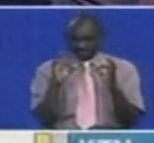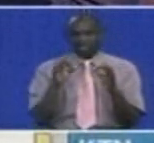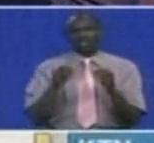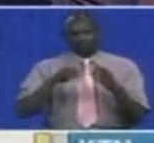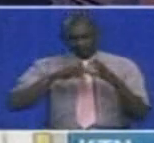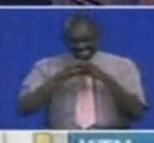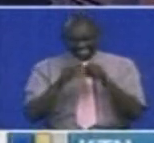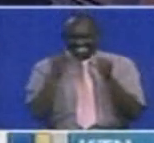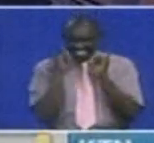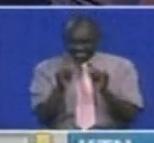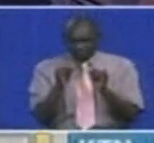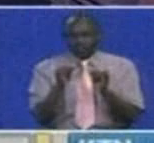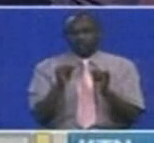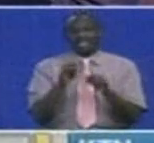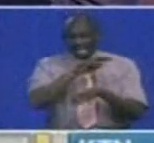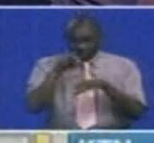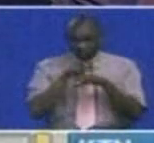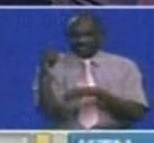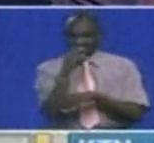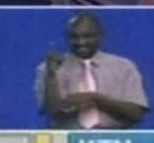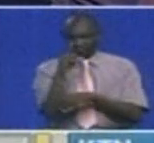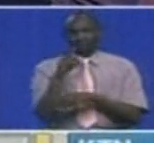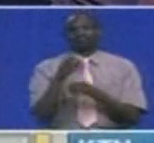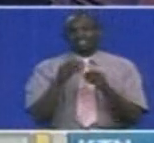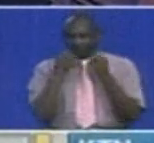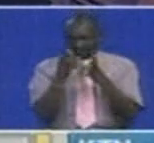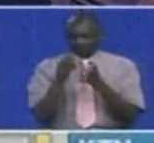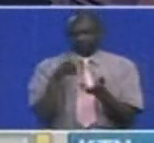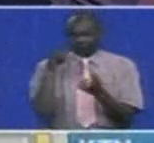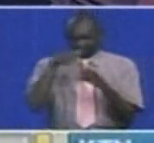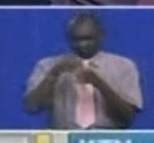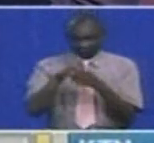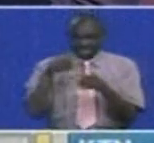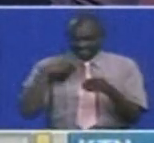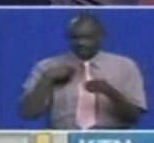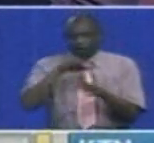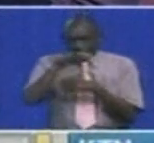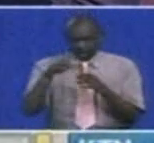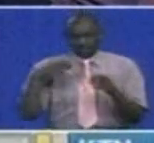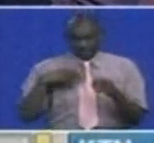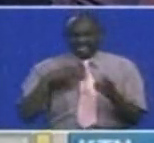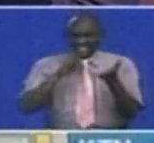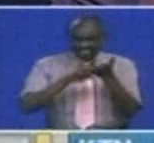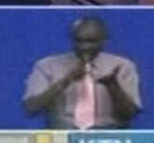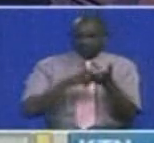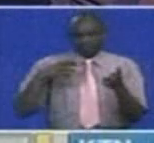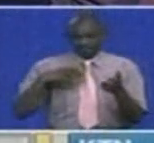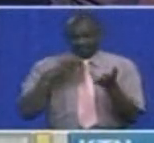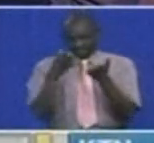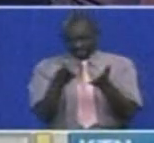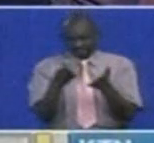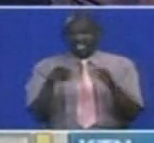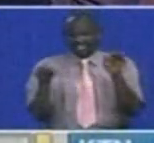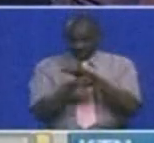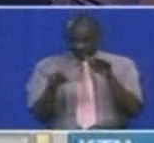new national digital database. Now, that database will seek to harmonize all current registers of persons. Deputy President